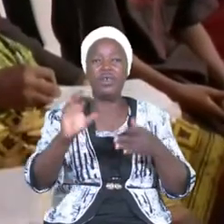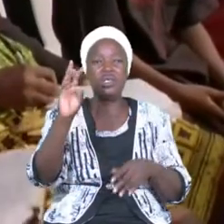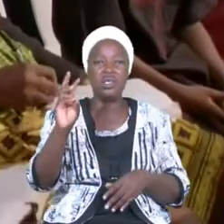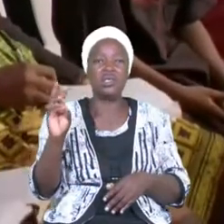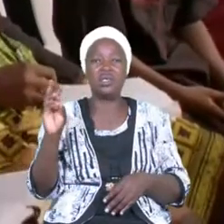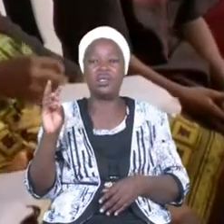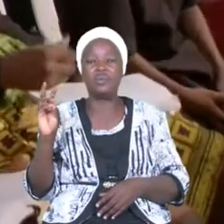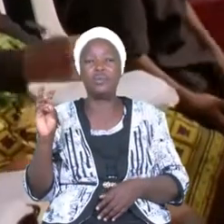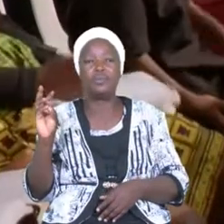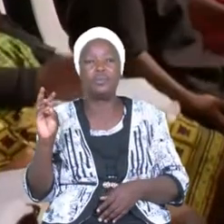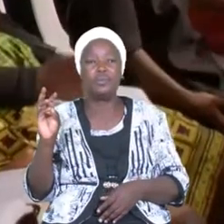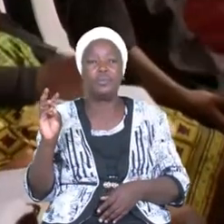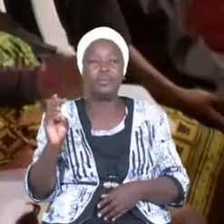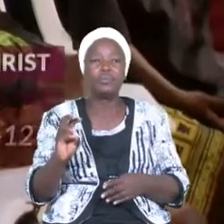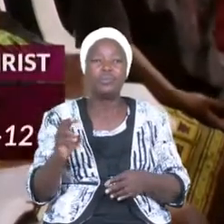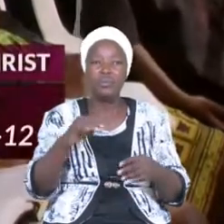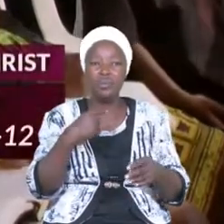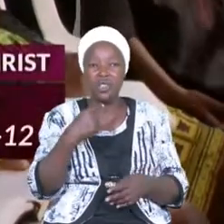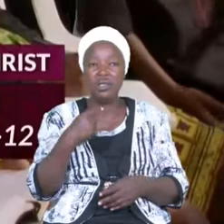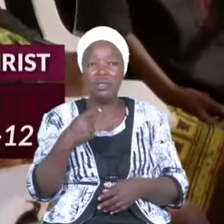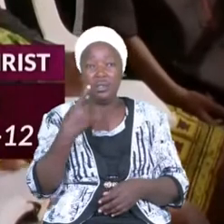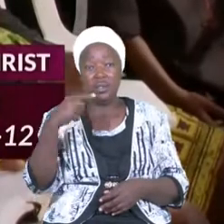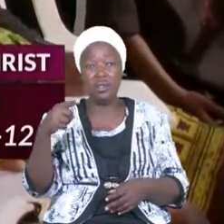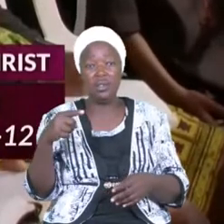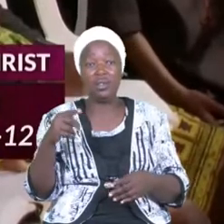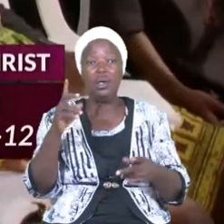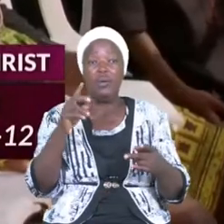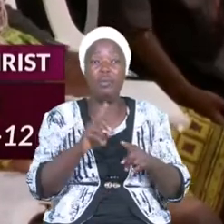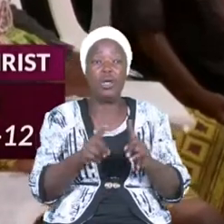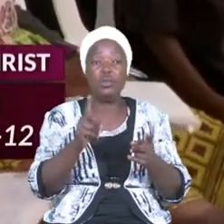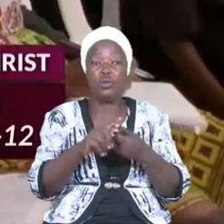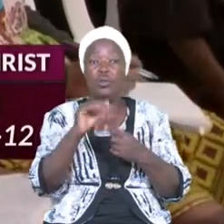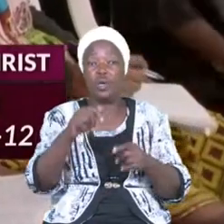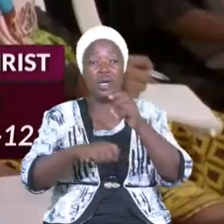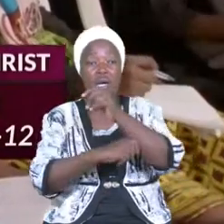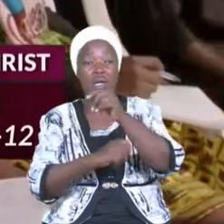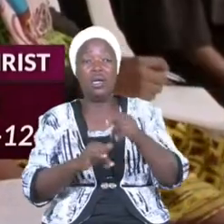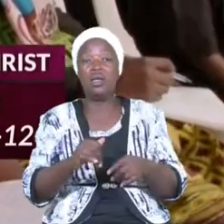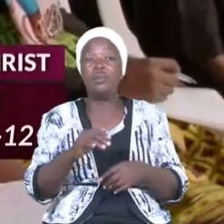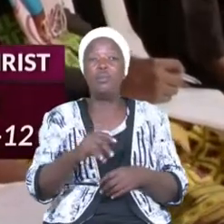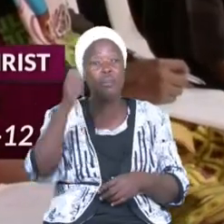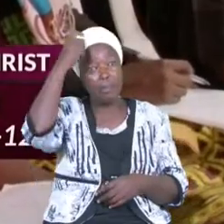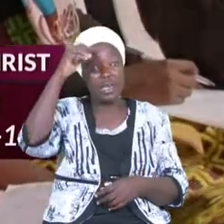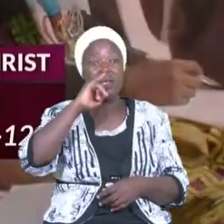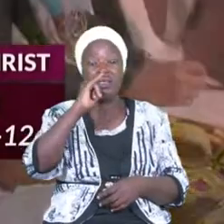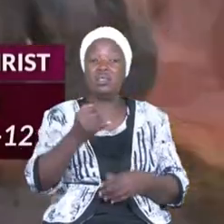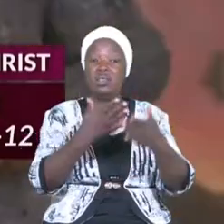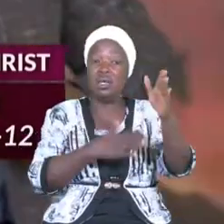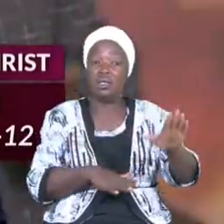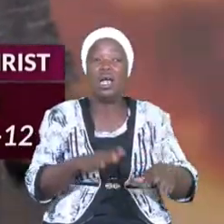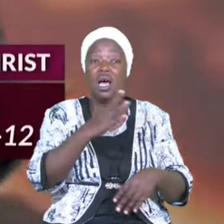6, it says, for to be carnally minded is death, and out